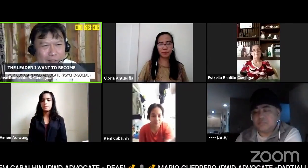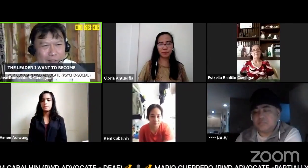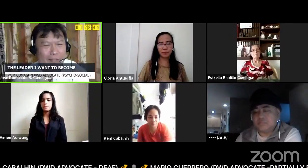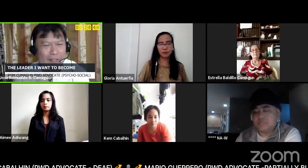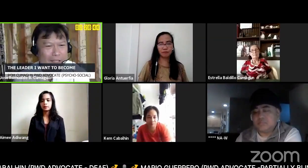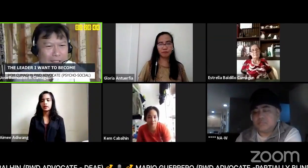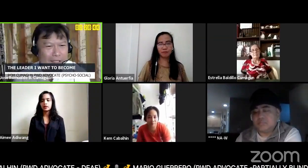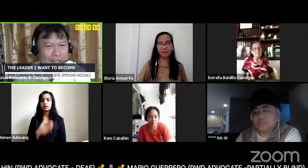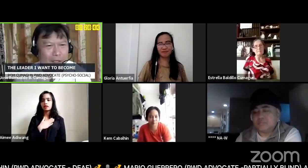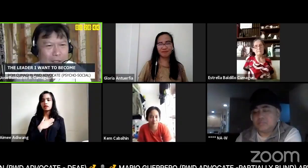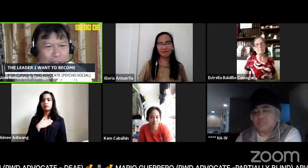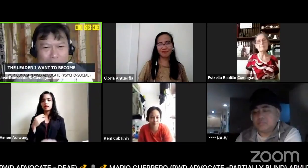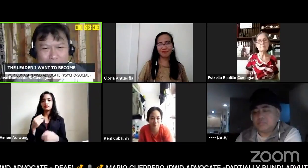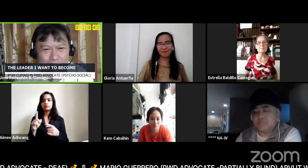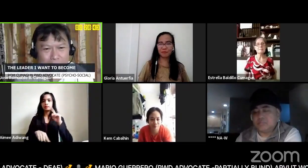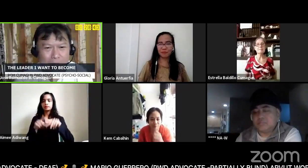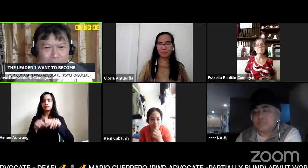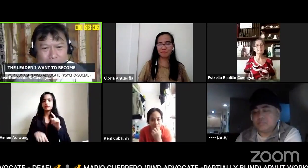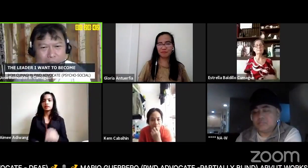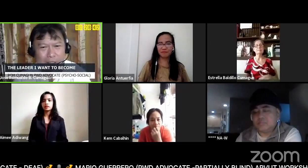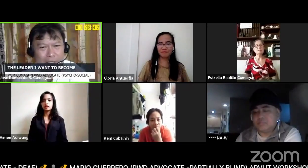my friends,